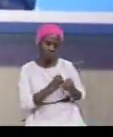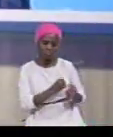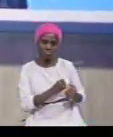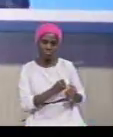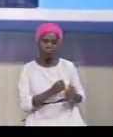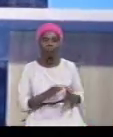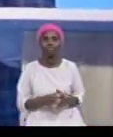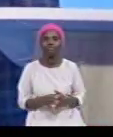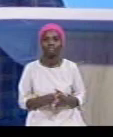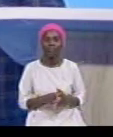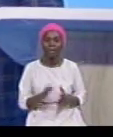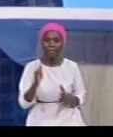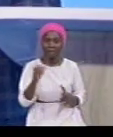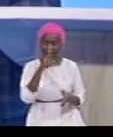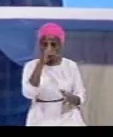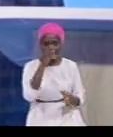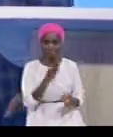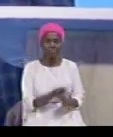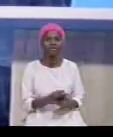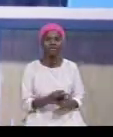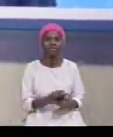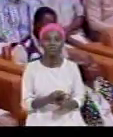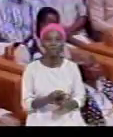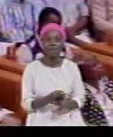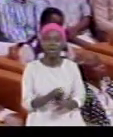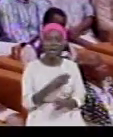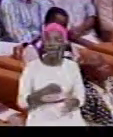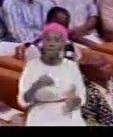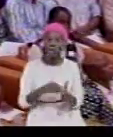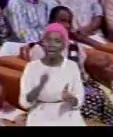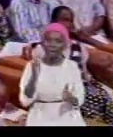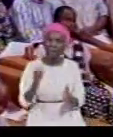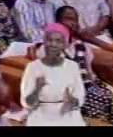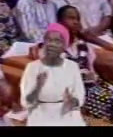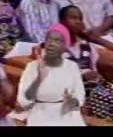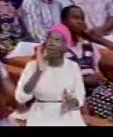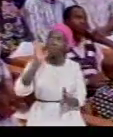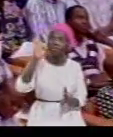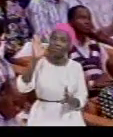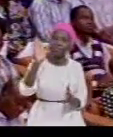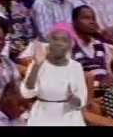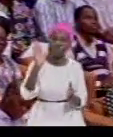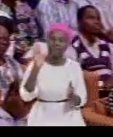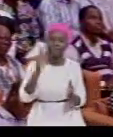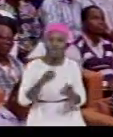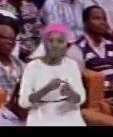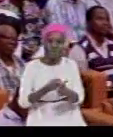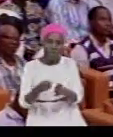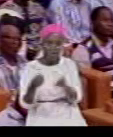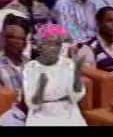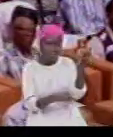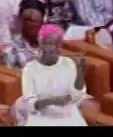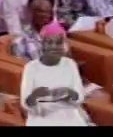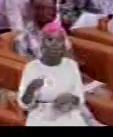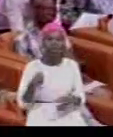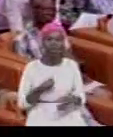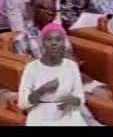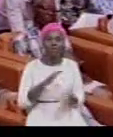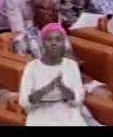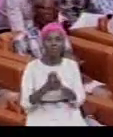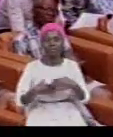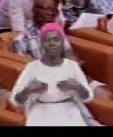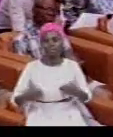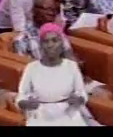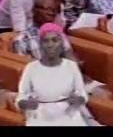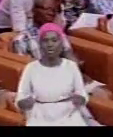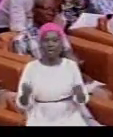by his stripes we're healed. We're coming for healing, and as we come for the healing, we come